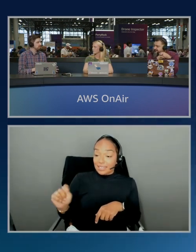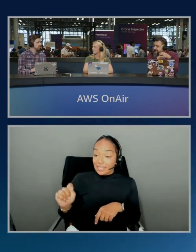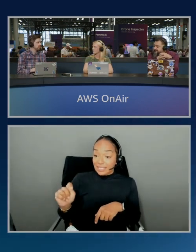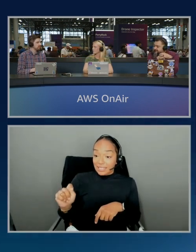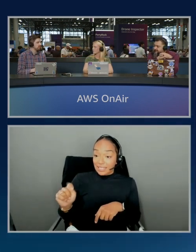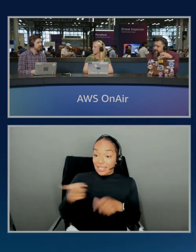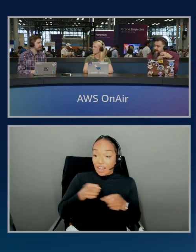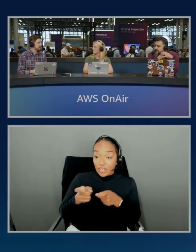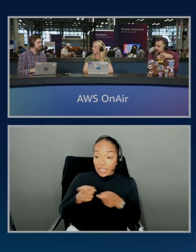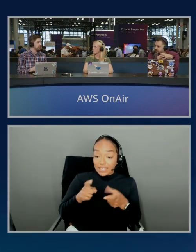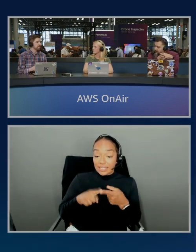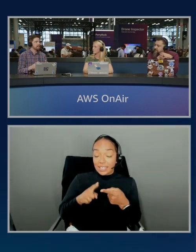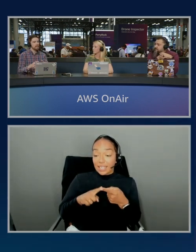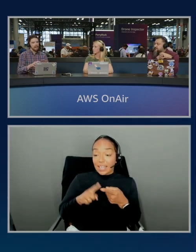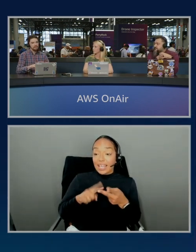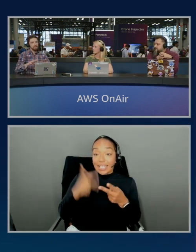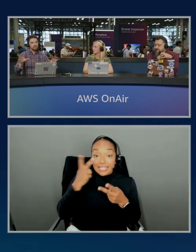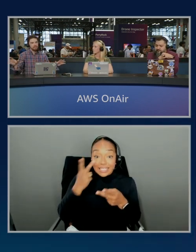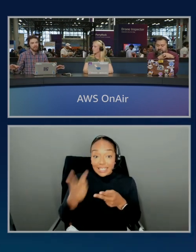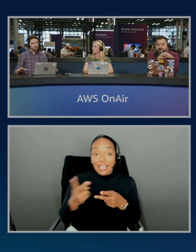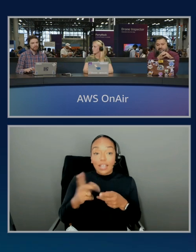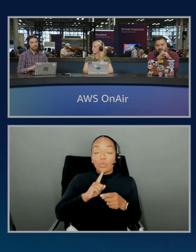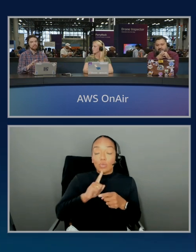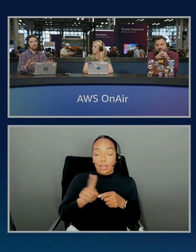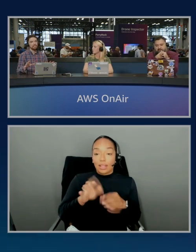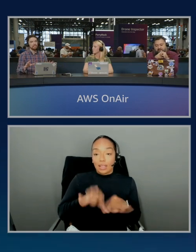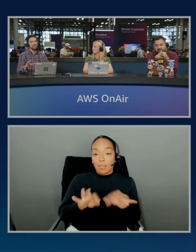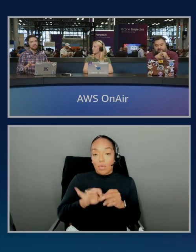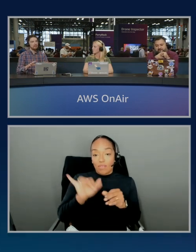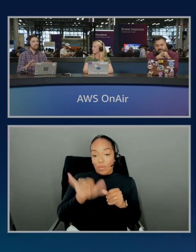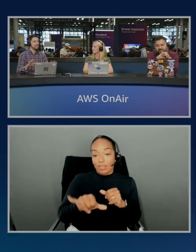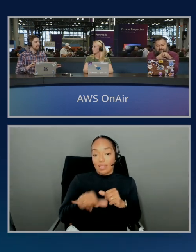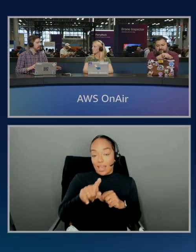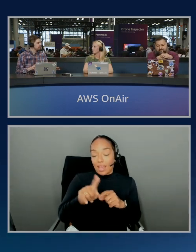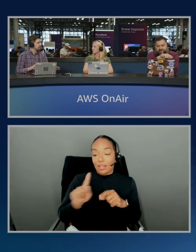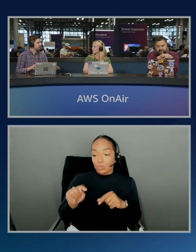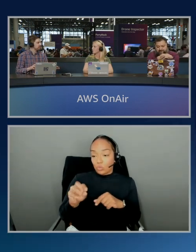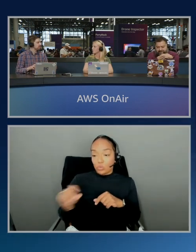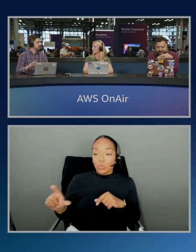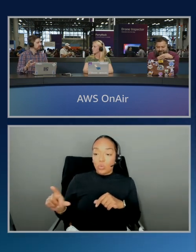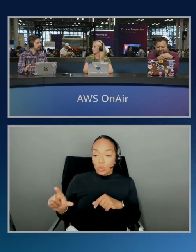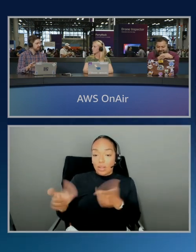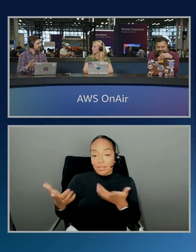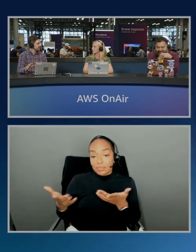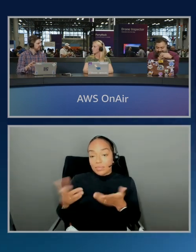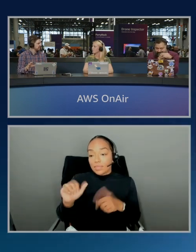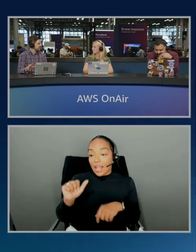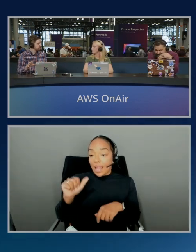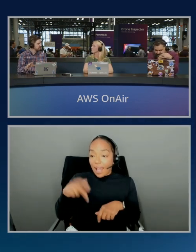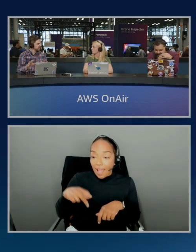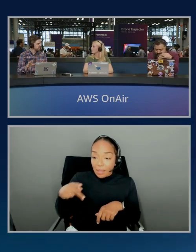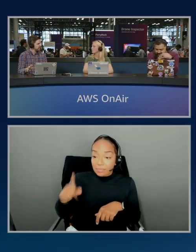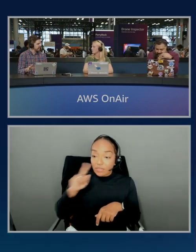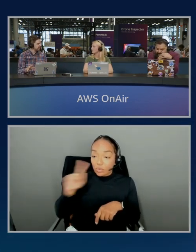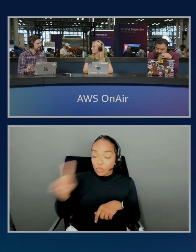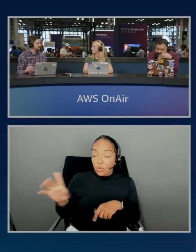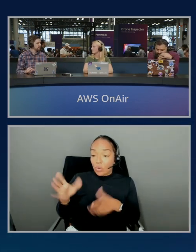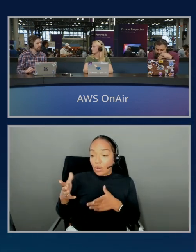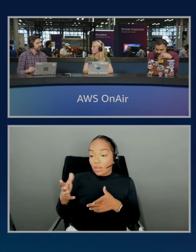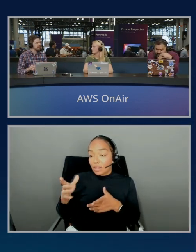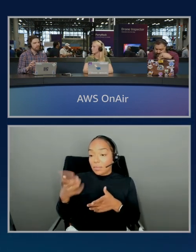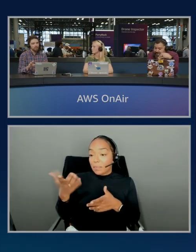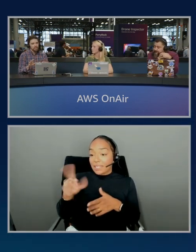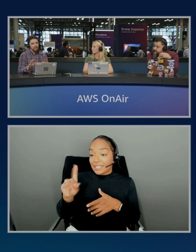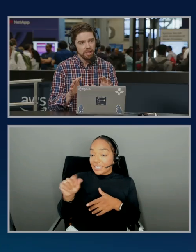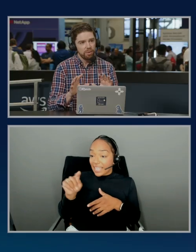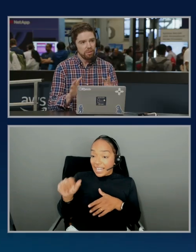really important for a tool like this, because apps built throughout your organization may lead to app sprawl, may lead to data access